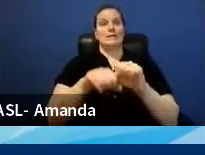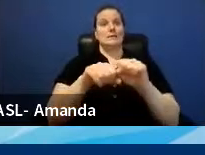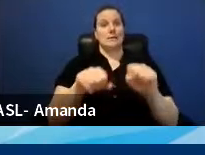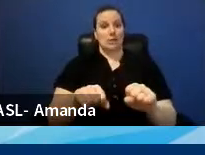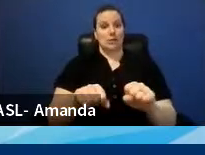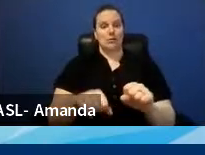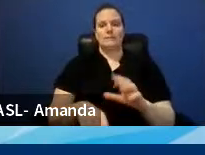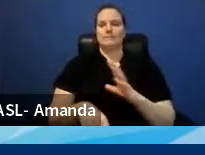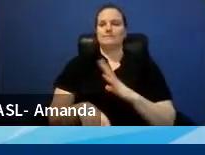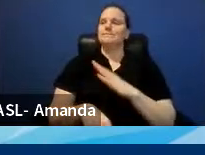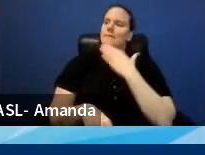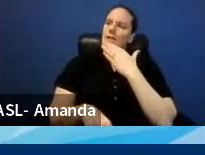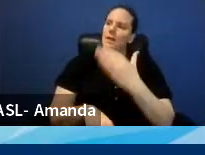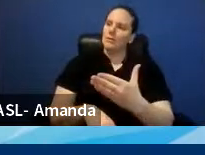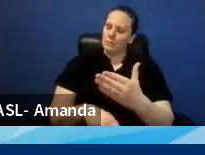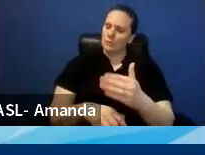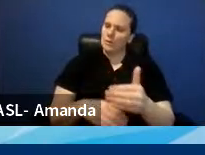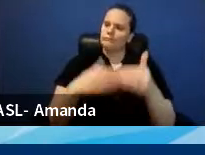can jump to the next slide.